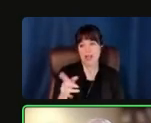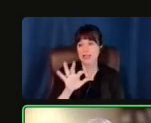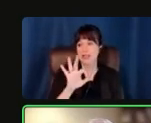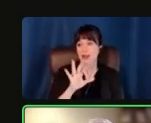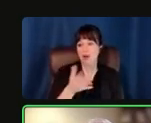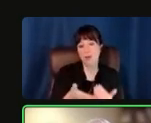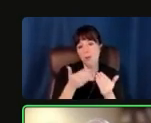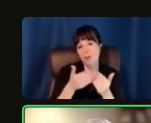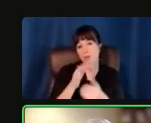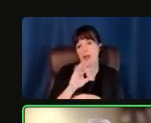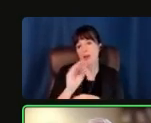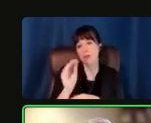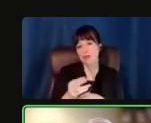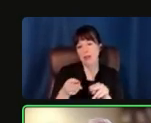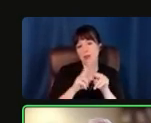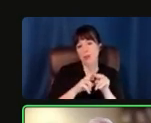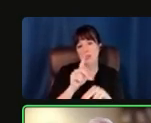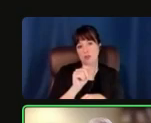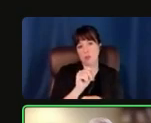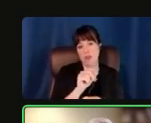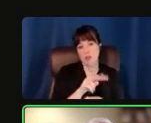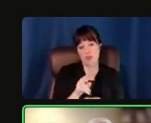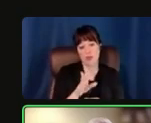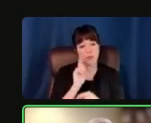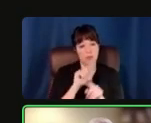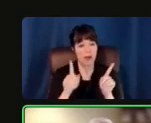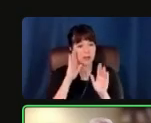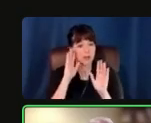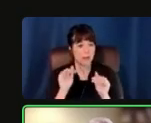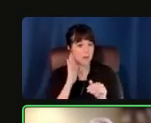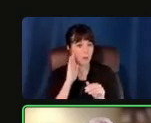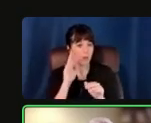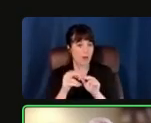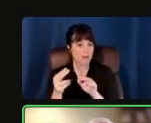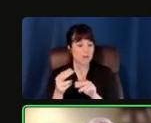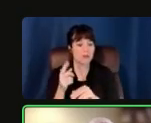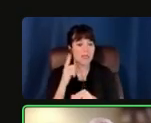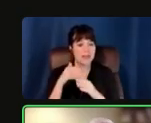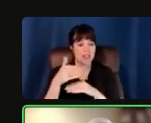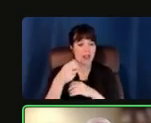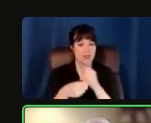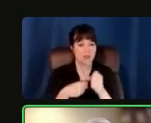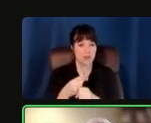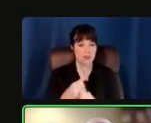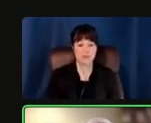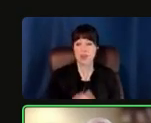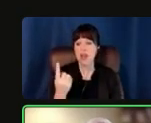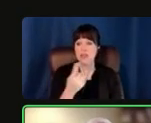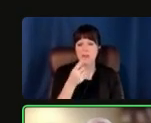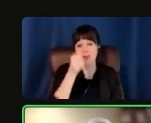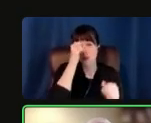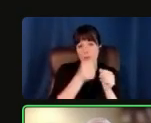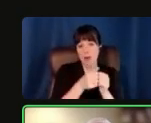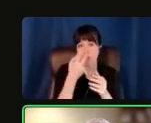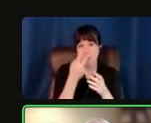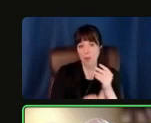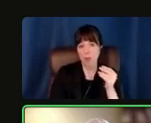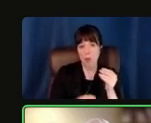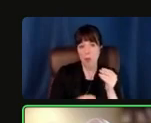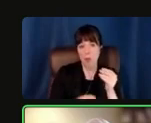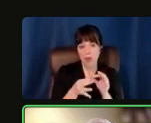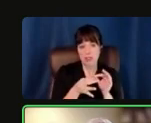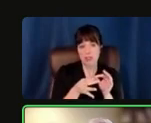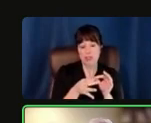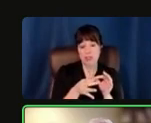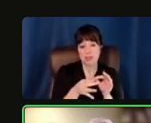2022, but is expected to be lower in the next year. And something to keep in mind is both delays in supply chain